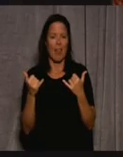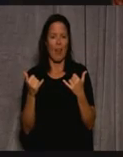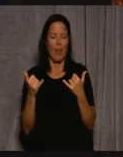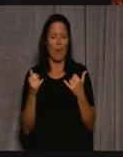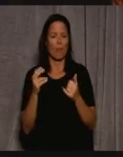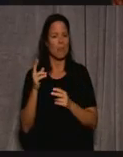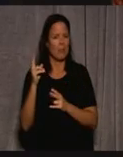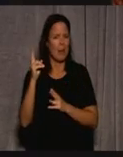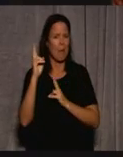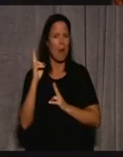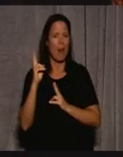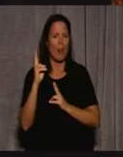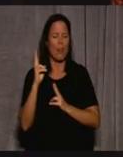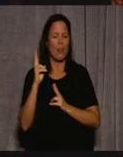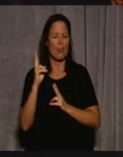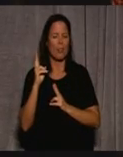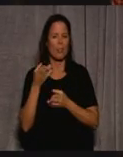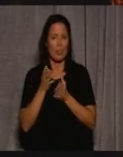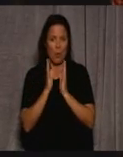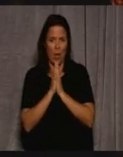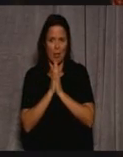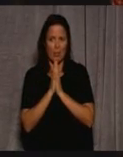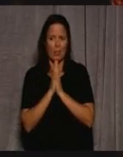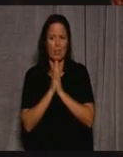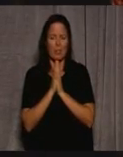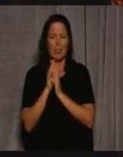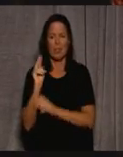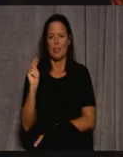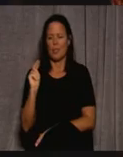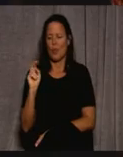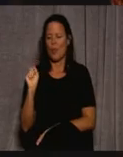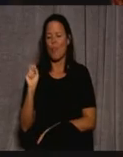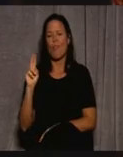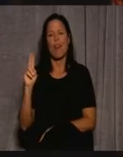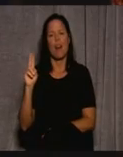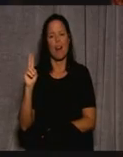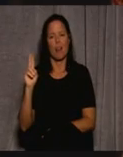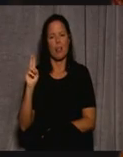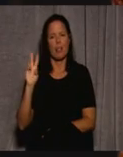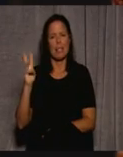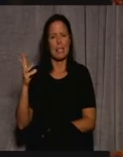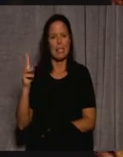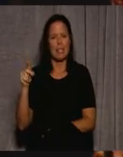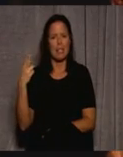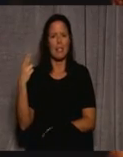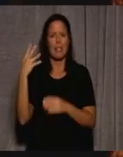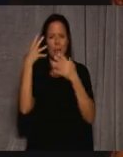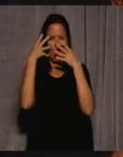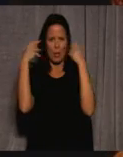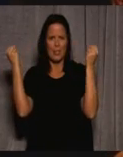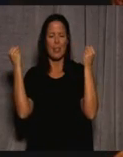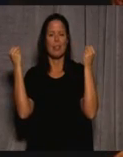I am honored to ask Nova Southeastern University's sixth president,